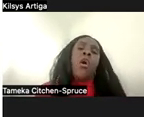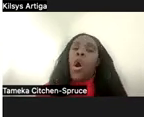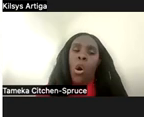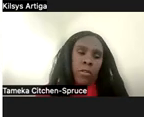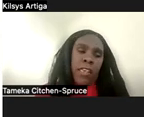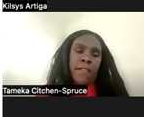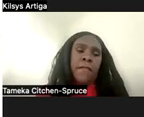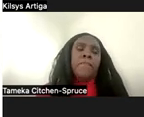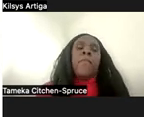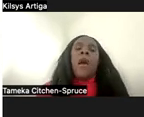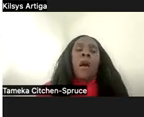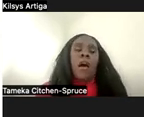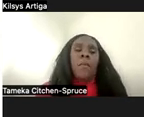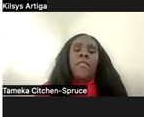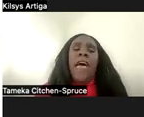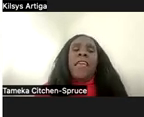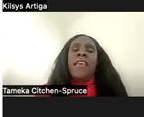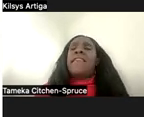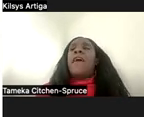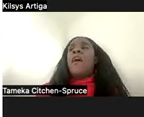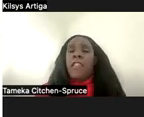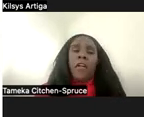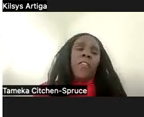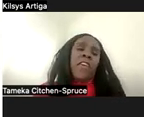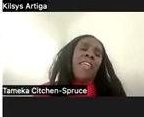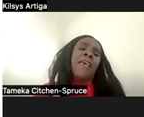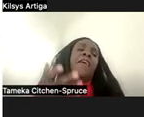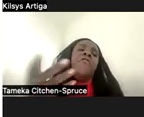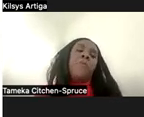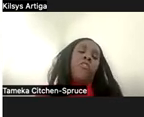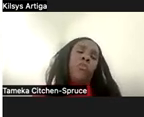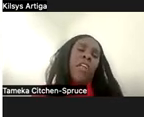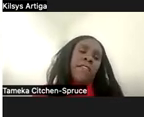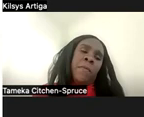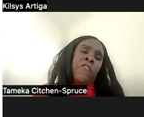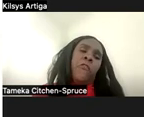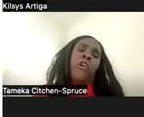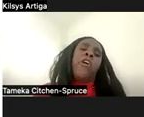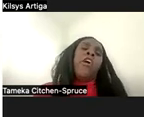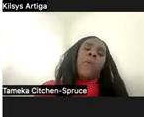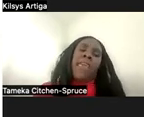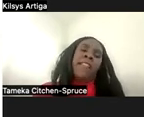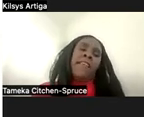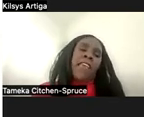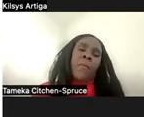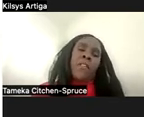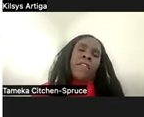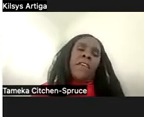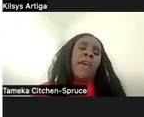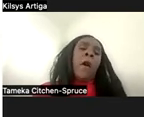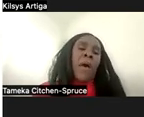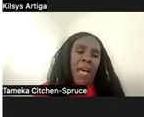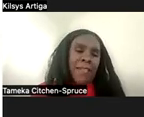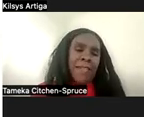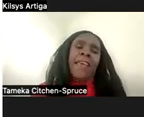recognizing wholeness. That is another thing kind of similar to what I said before, the